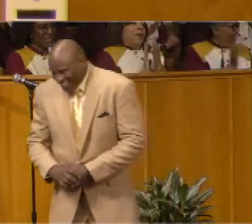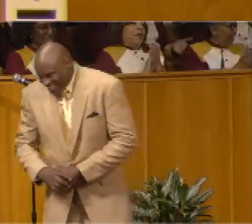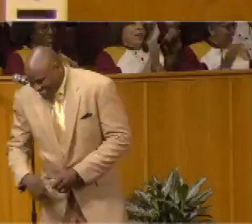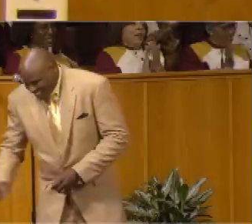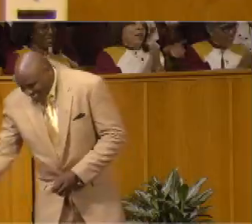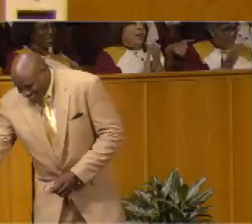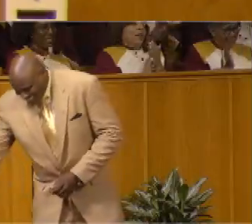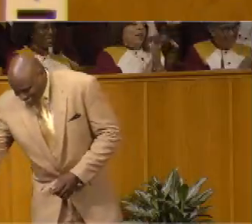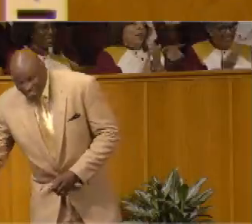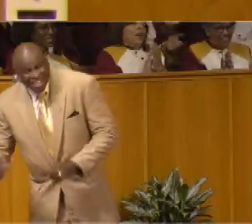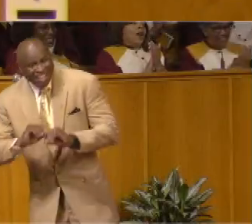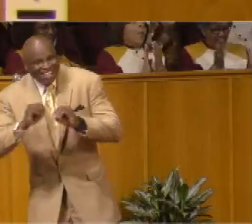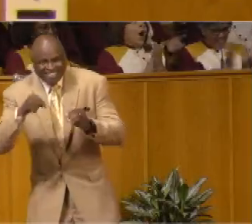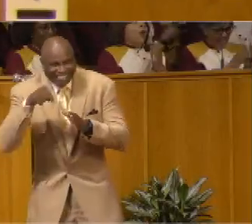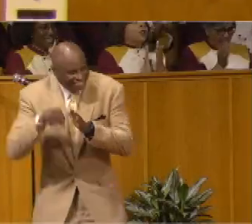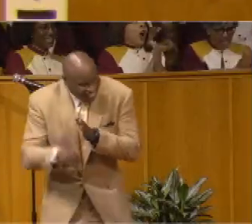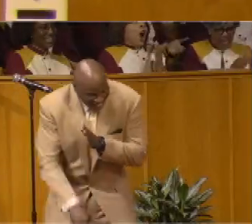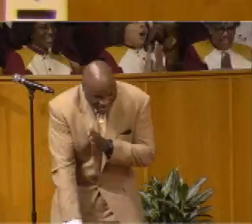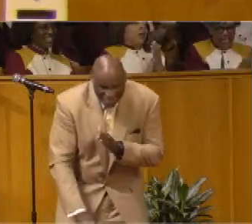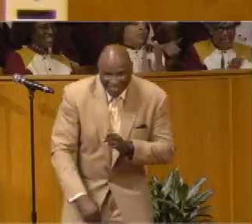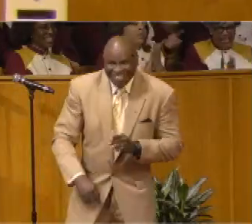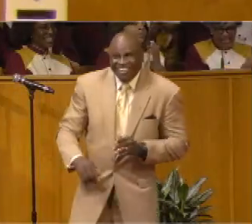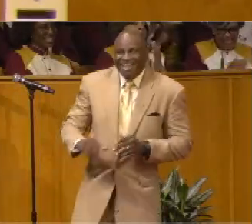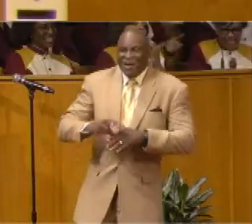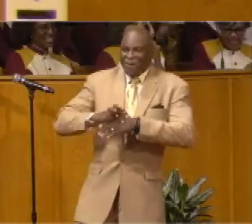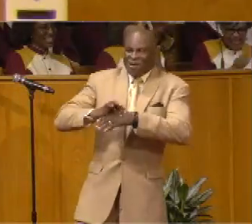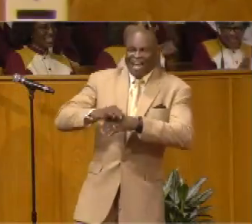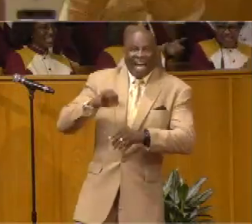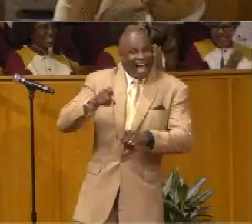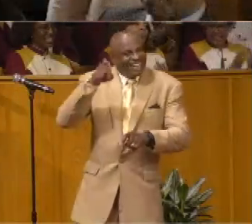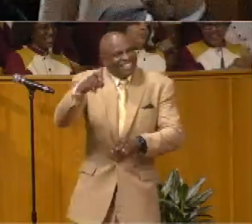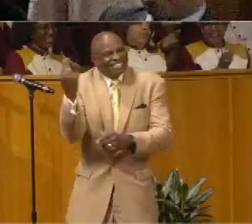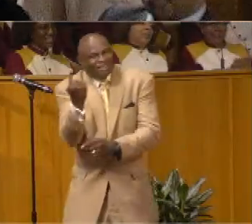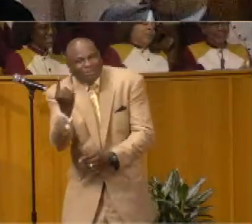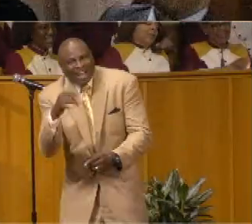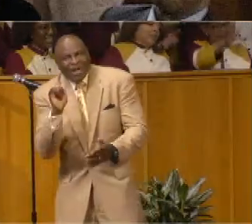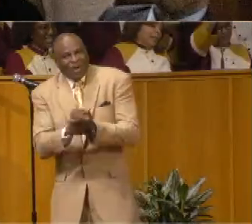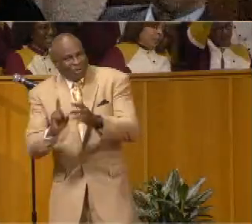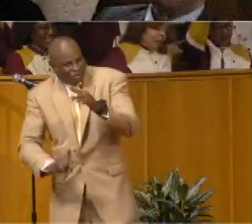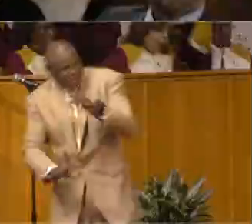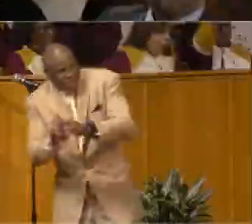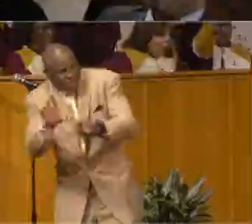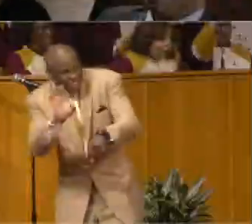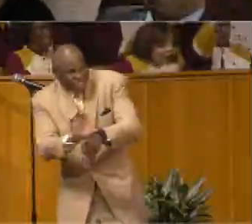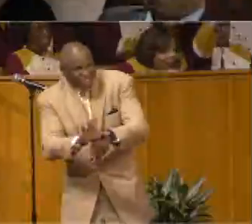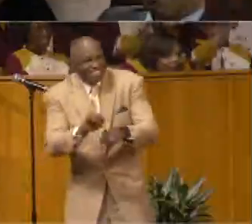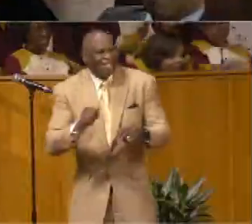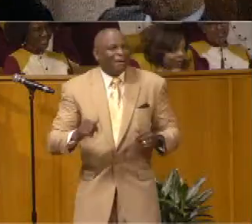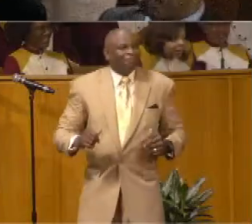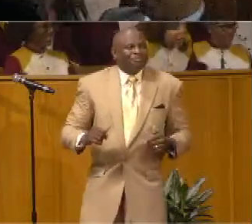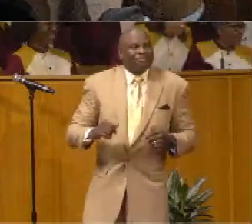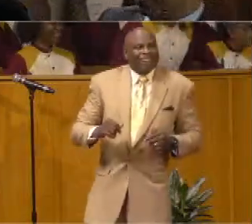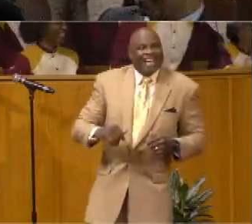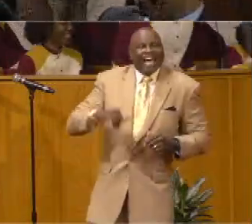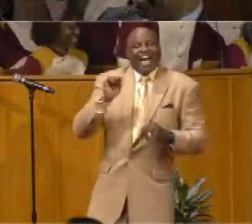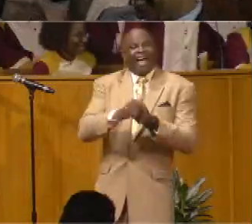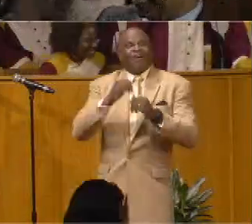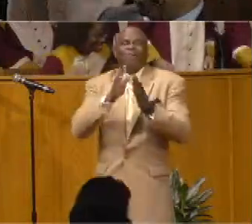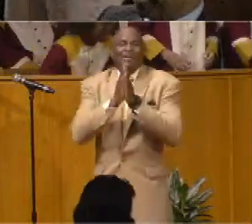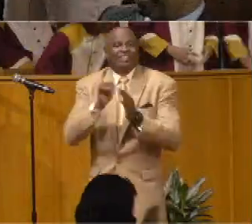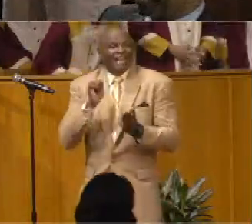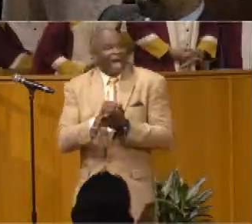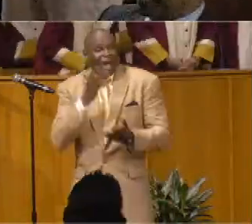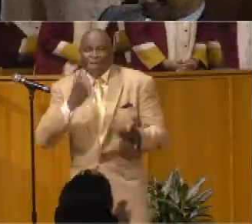There's no substance to that. I just need some folk who come into worship on Sunday and